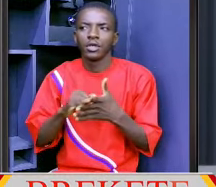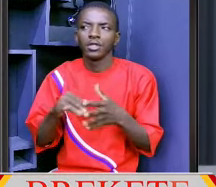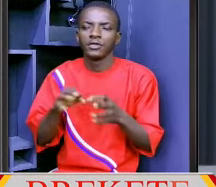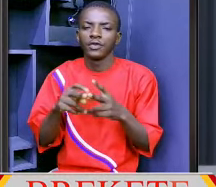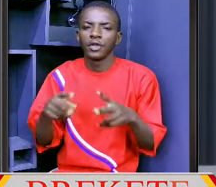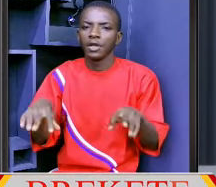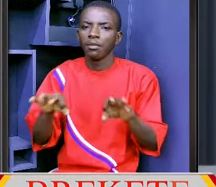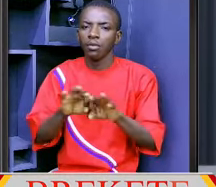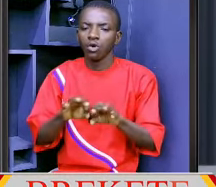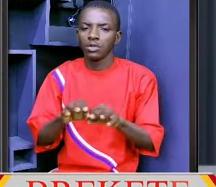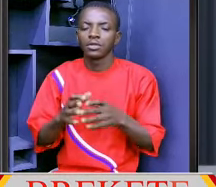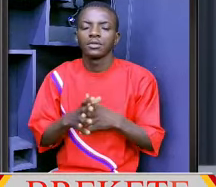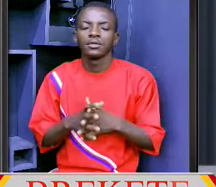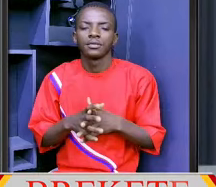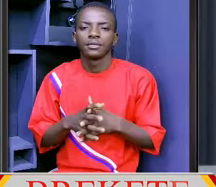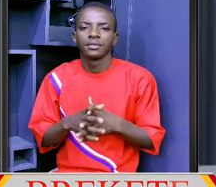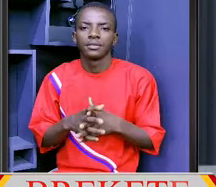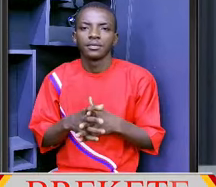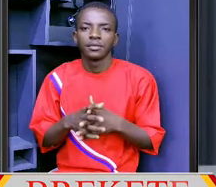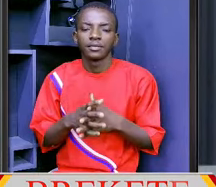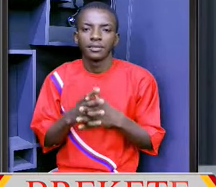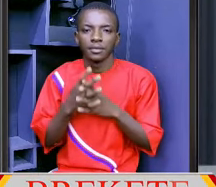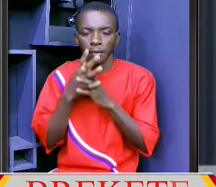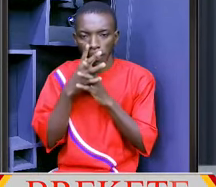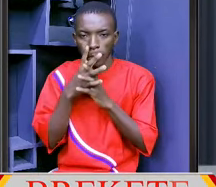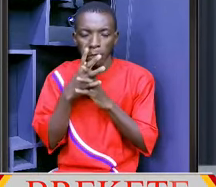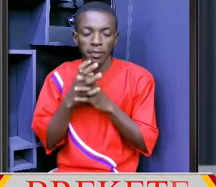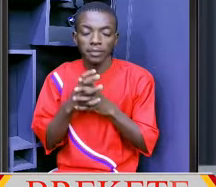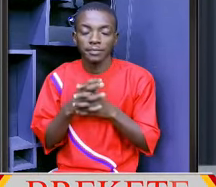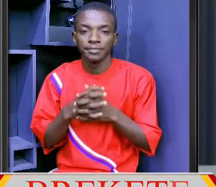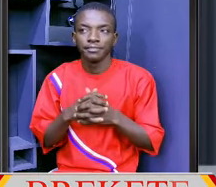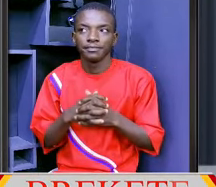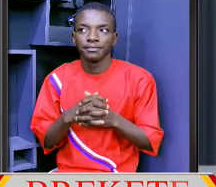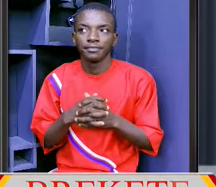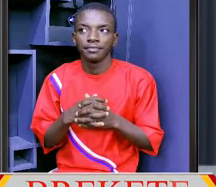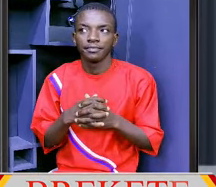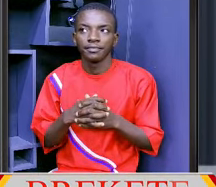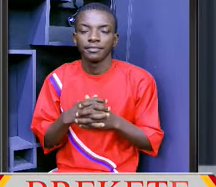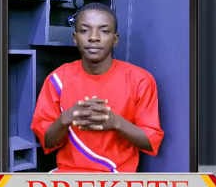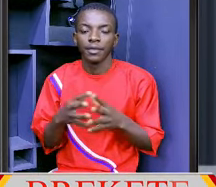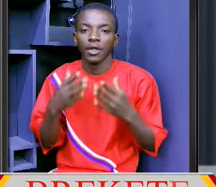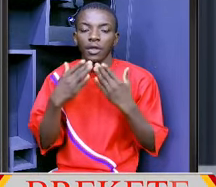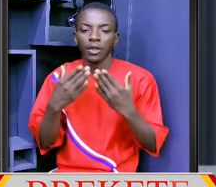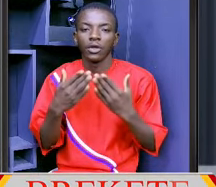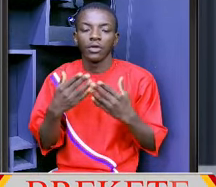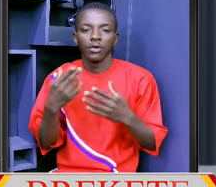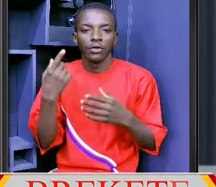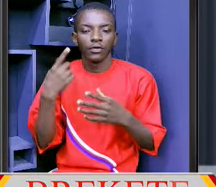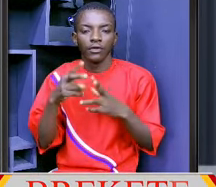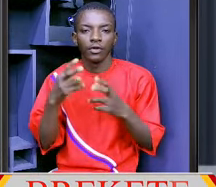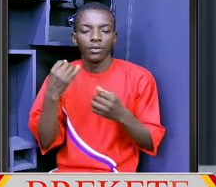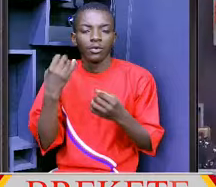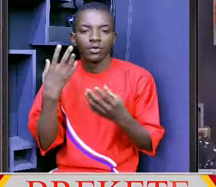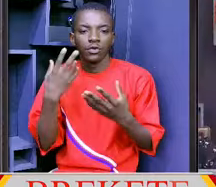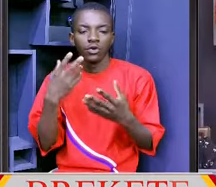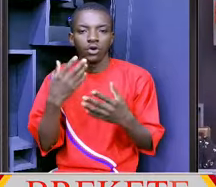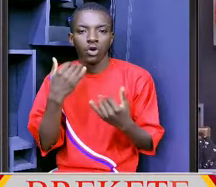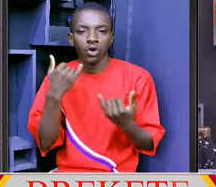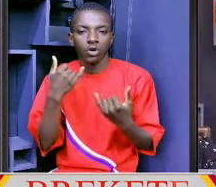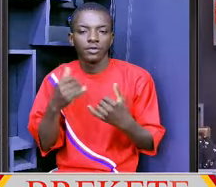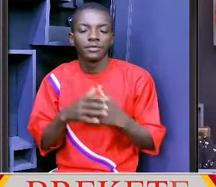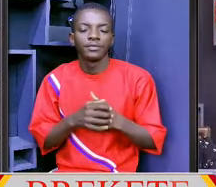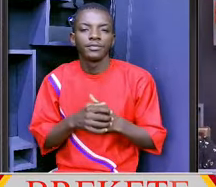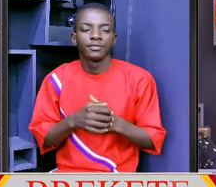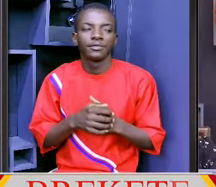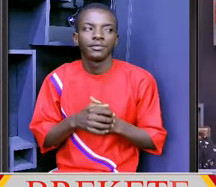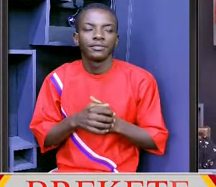important. Yeah. You're here, sir. Yes, sir. Yes, sir. Thank you very much for calling, sir. Yeah, thank